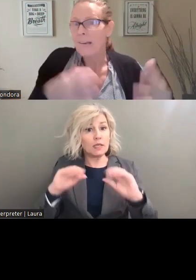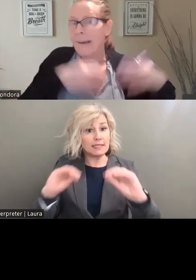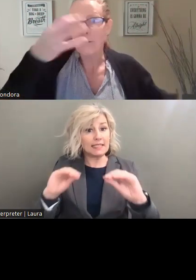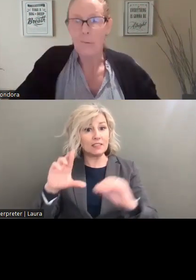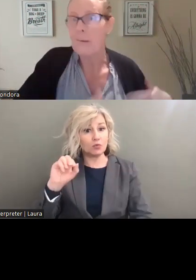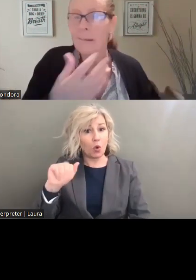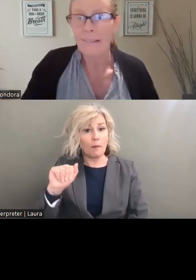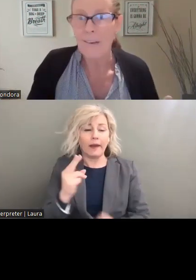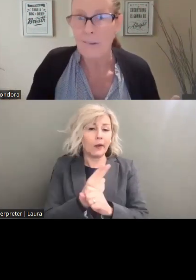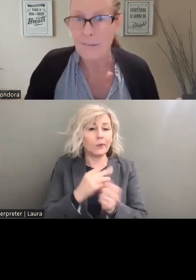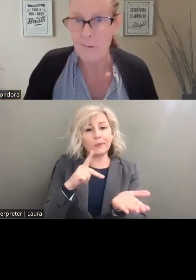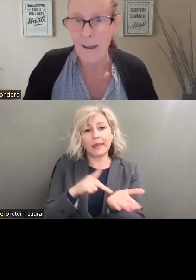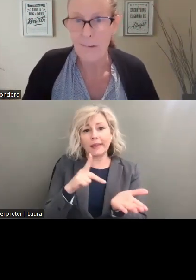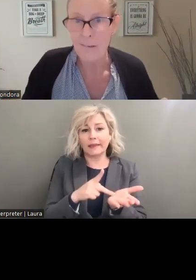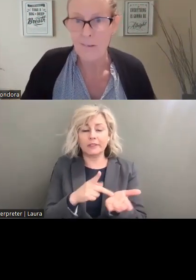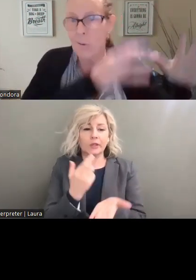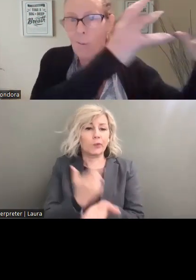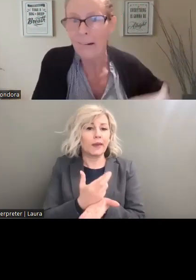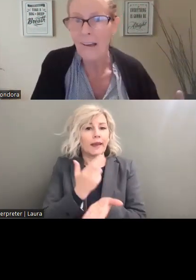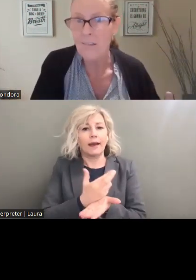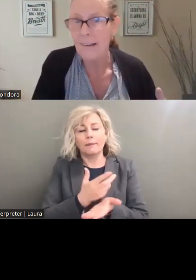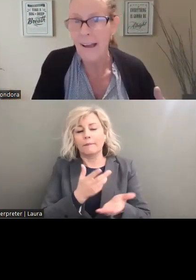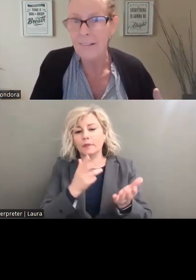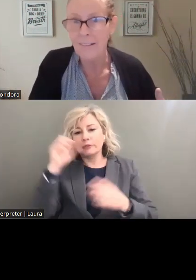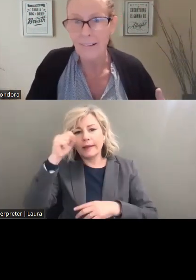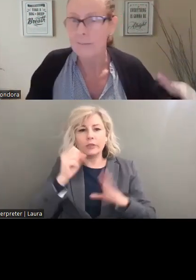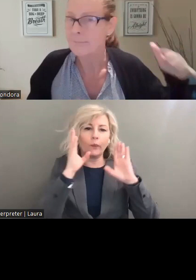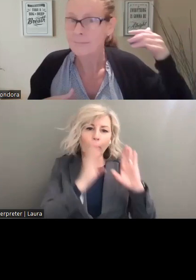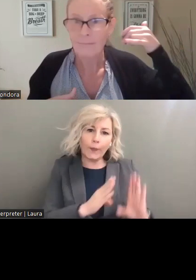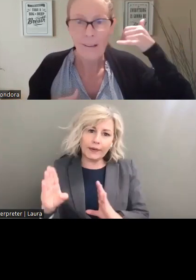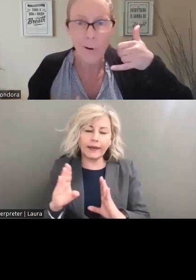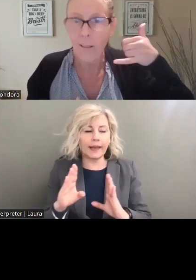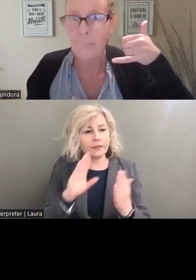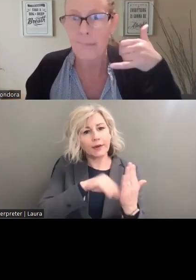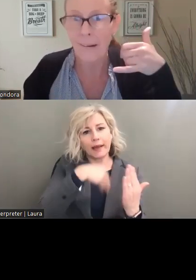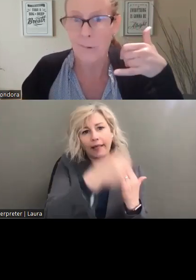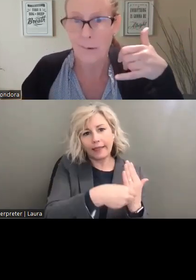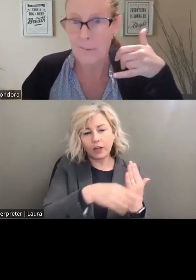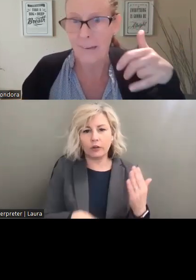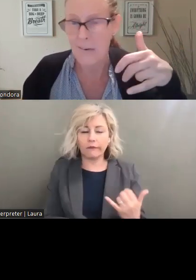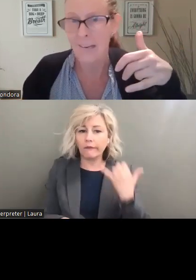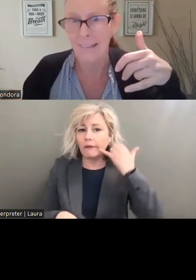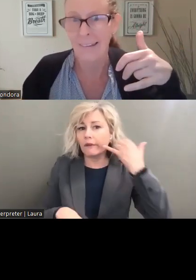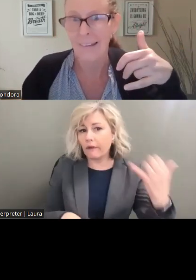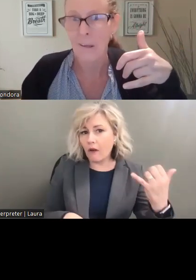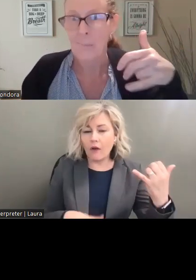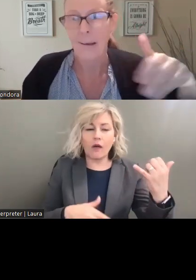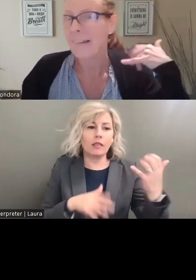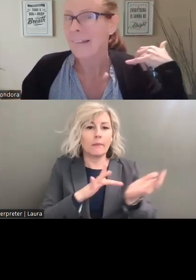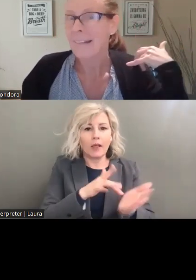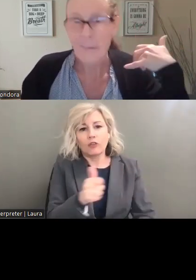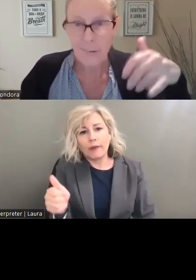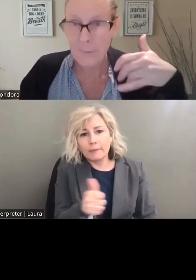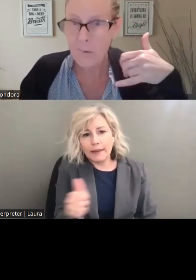use psychiatric rehabilitation strategies to organize her calendar, call up the medical transportation.